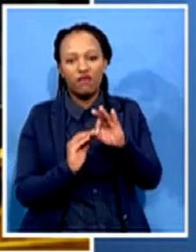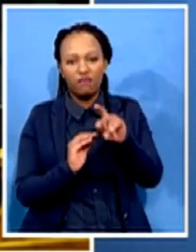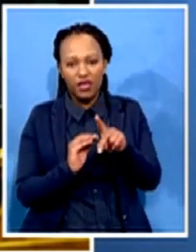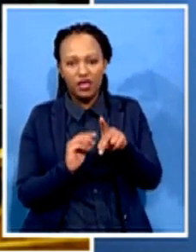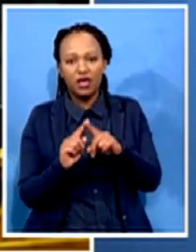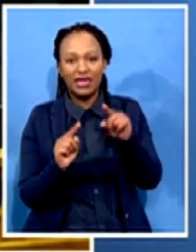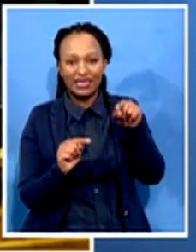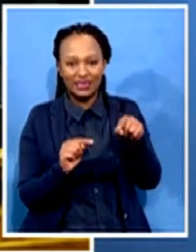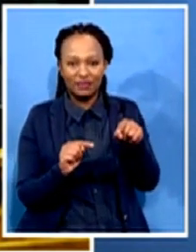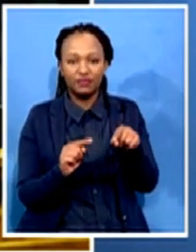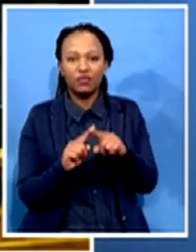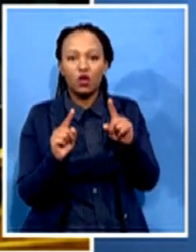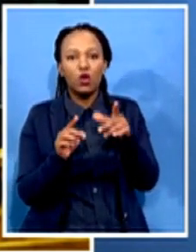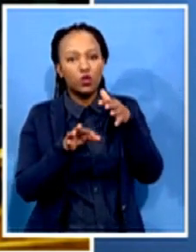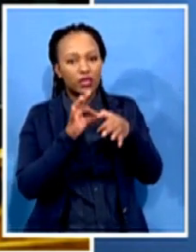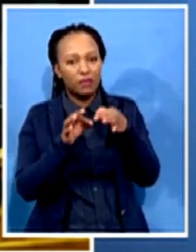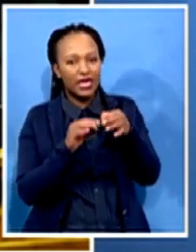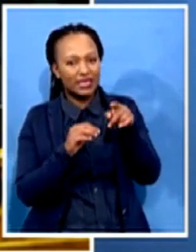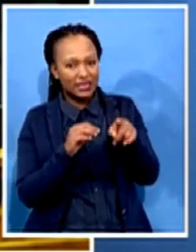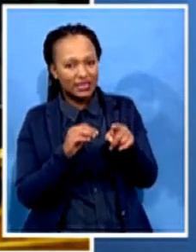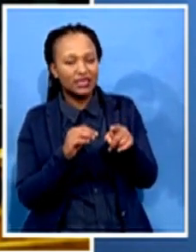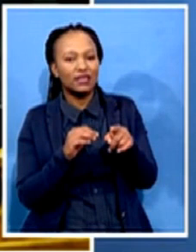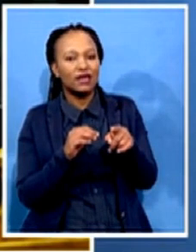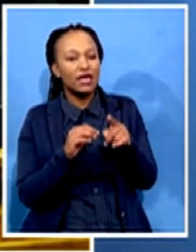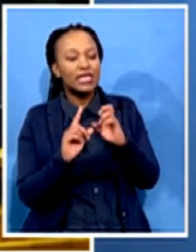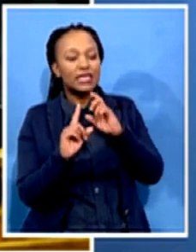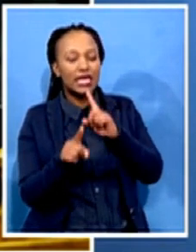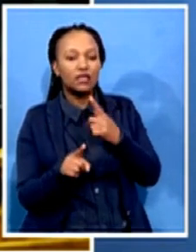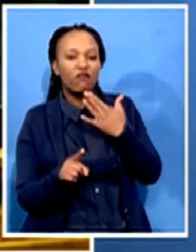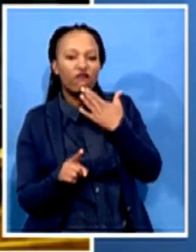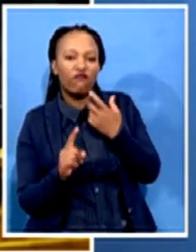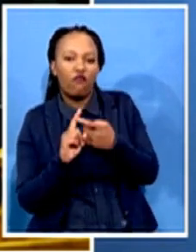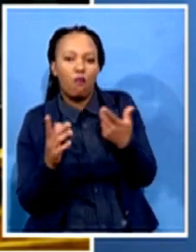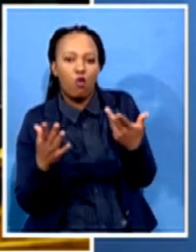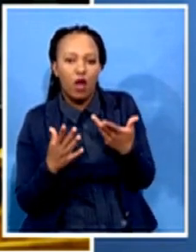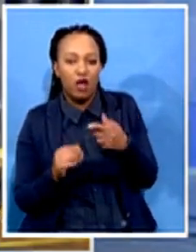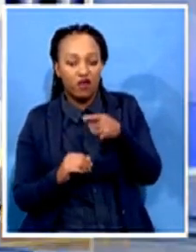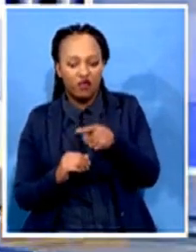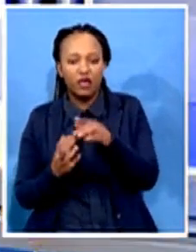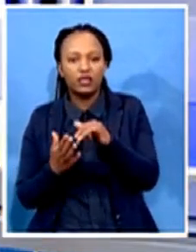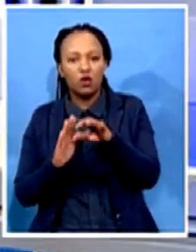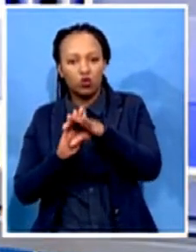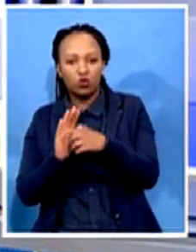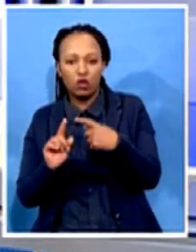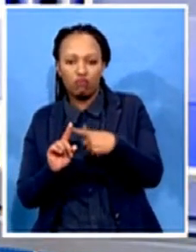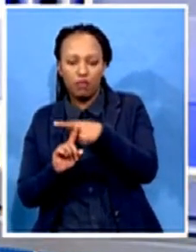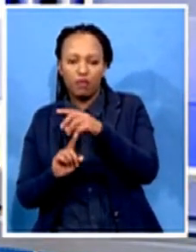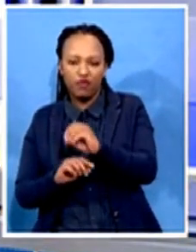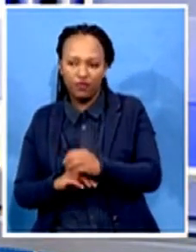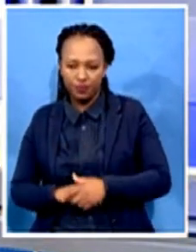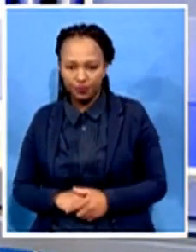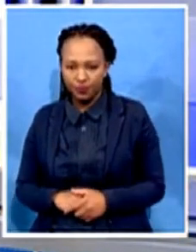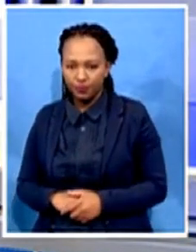she received the instructions and directions from for this kind of constitutional breach. So you are saying that Parliament and the nation have a right